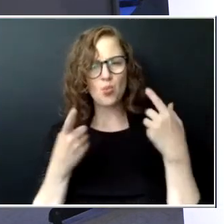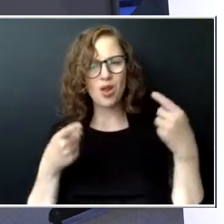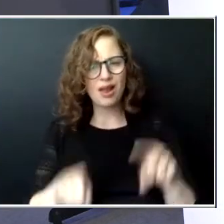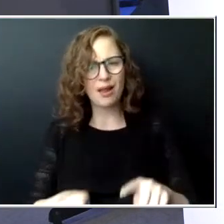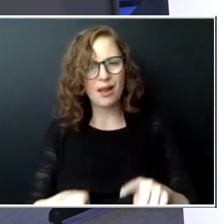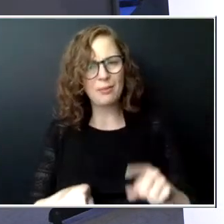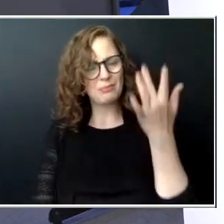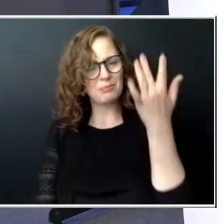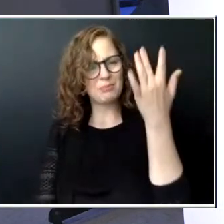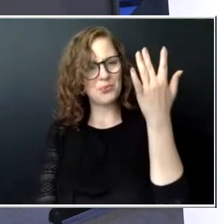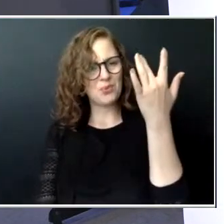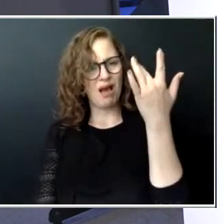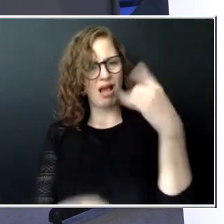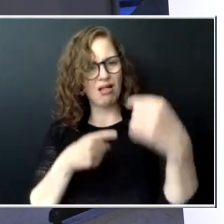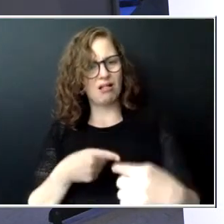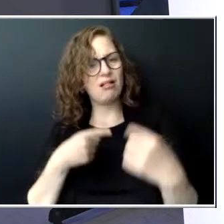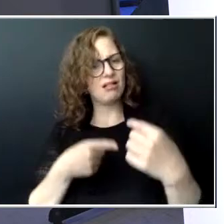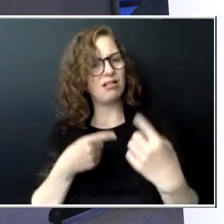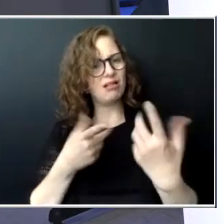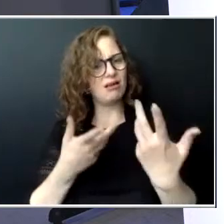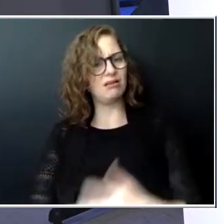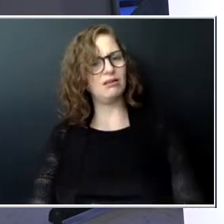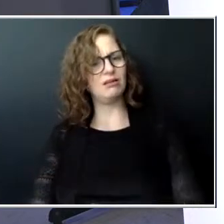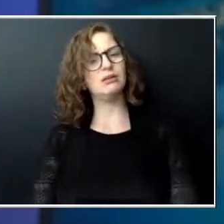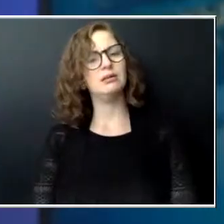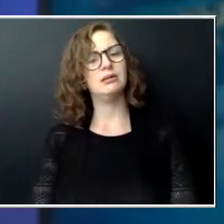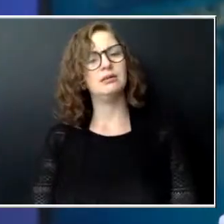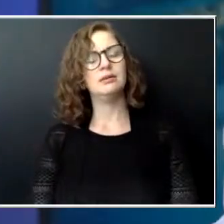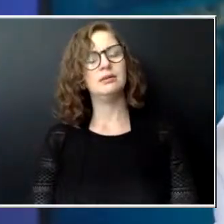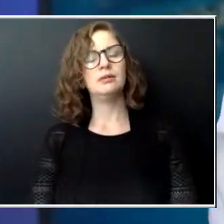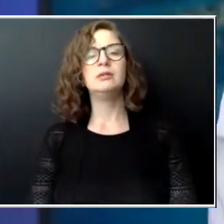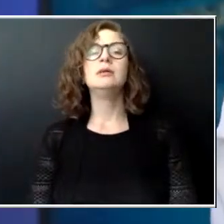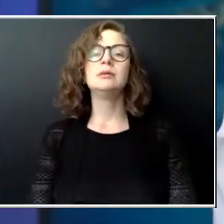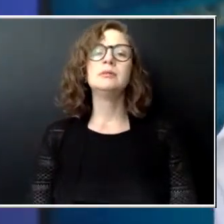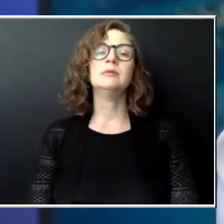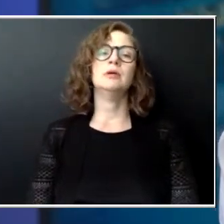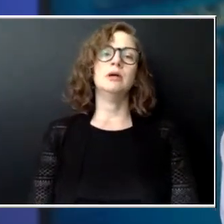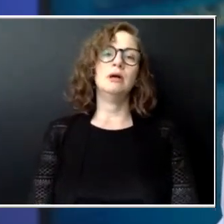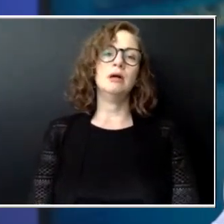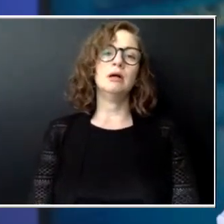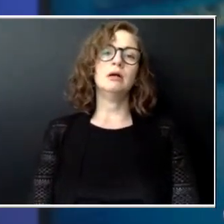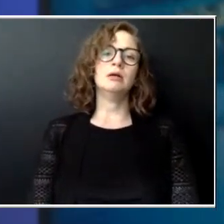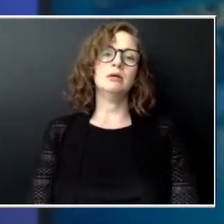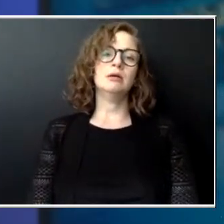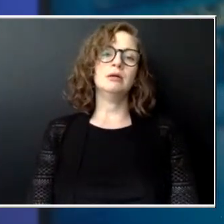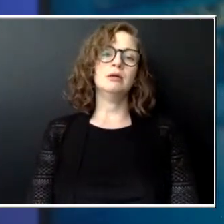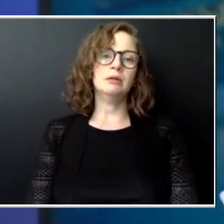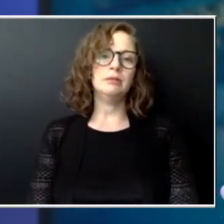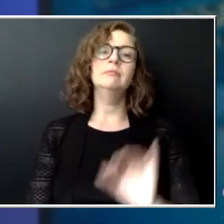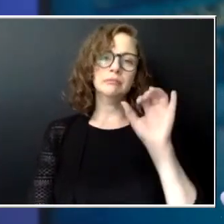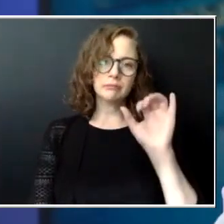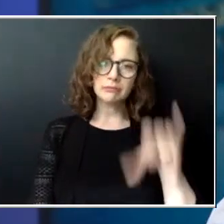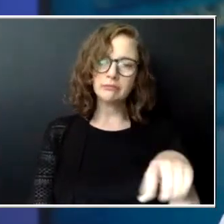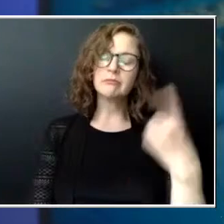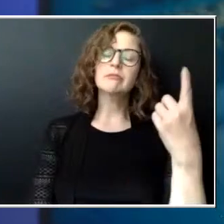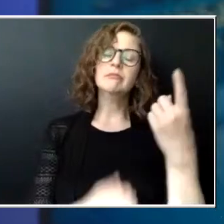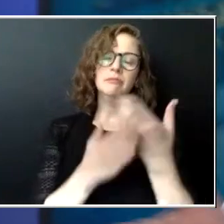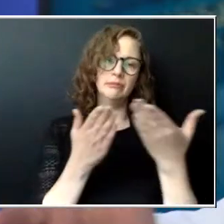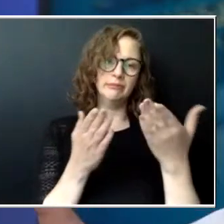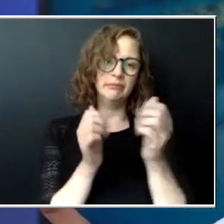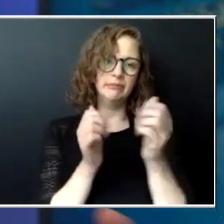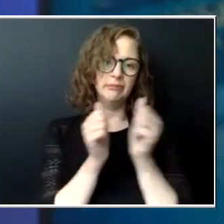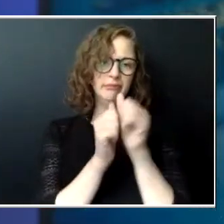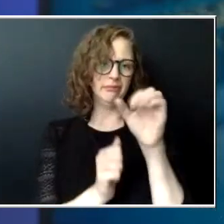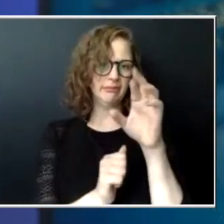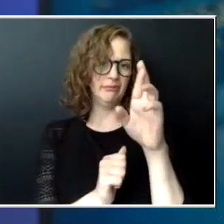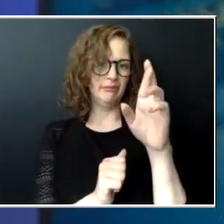in Todd's case when we don't normally see that? Yeah, so that's one of the things with CAR T. There's a whole bunch